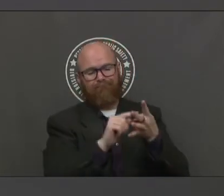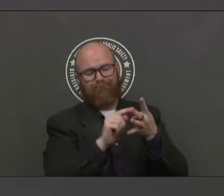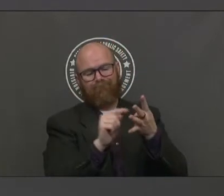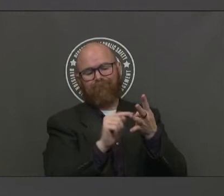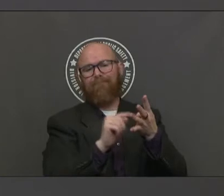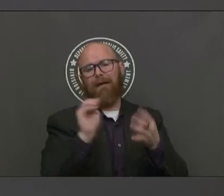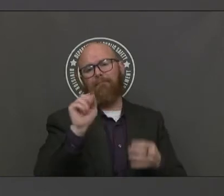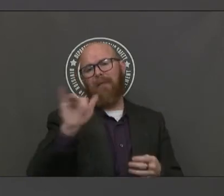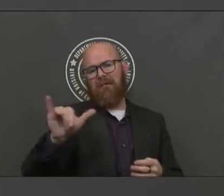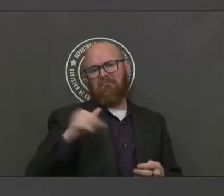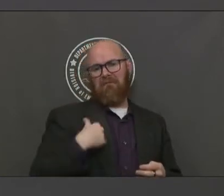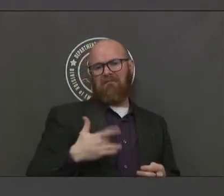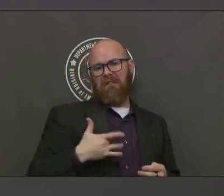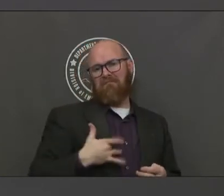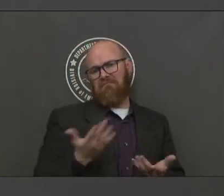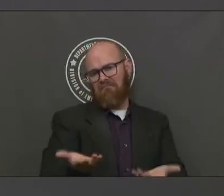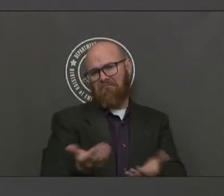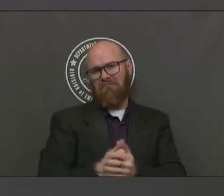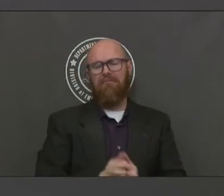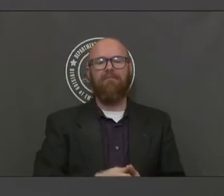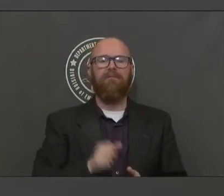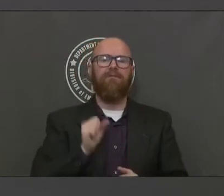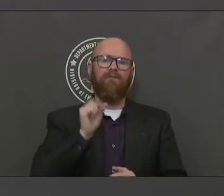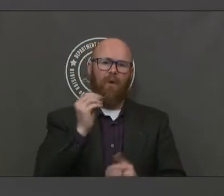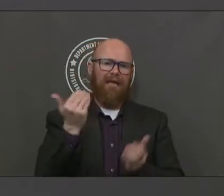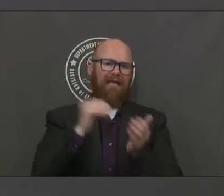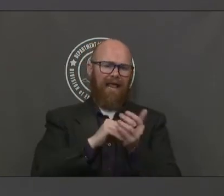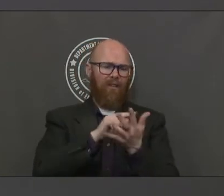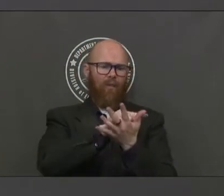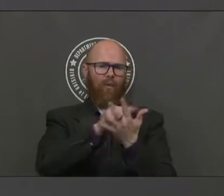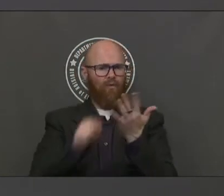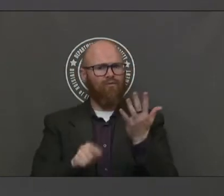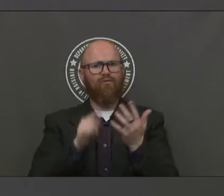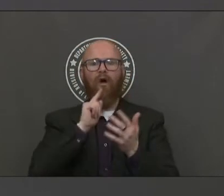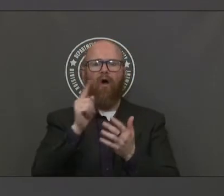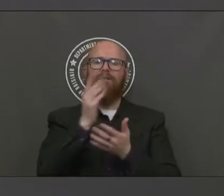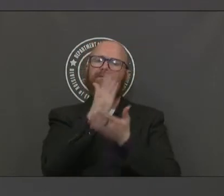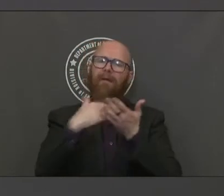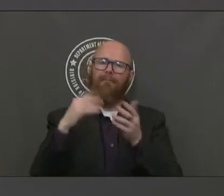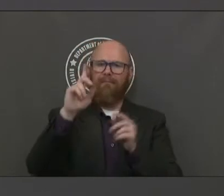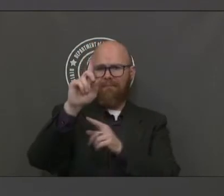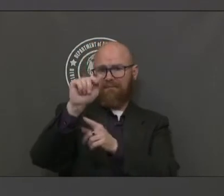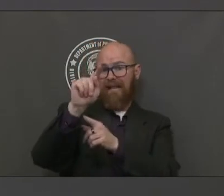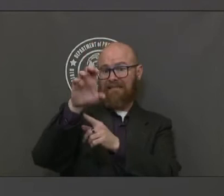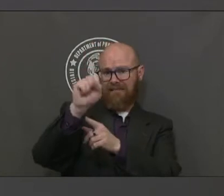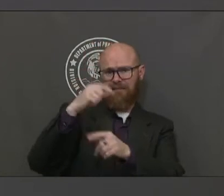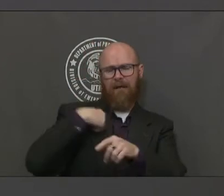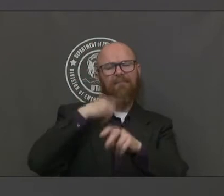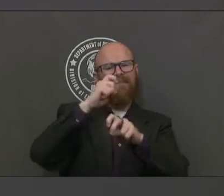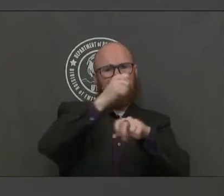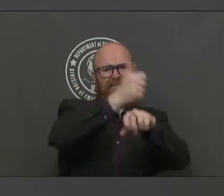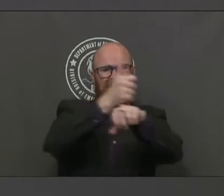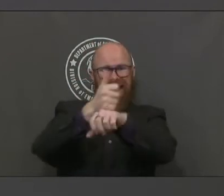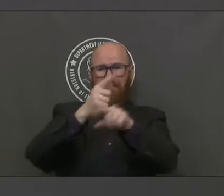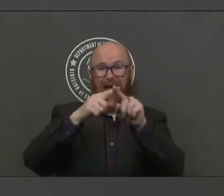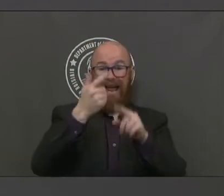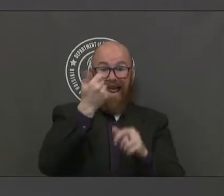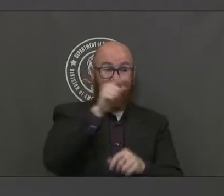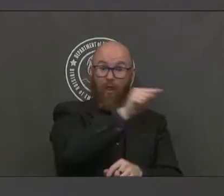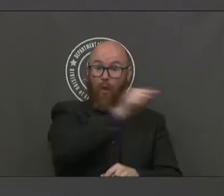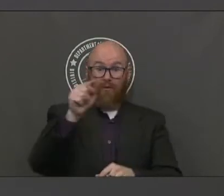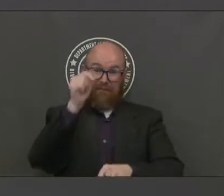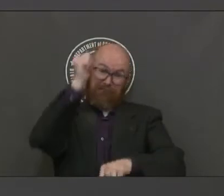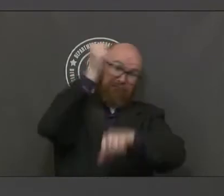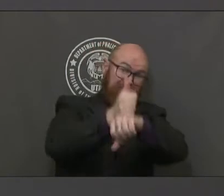That's what we're looking at. So those are kind of the dates that are out there, but all of those are subject to change. Yeah, and when it